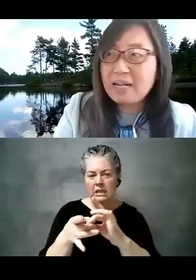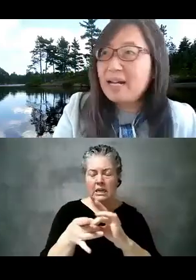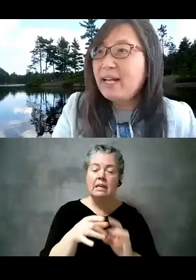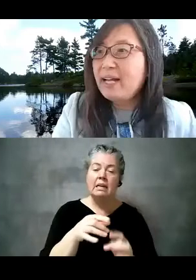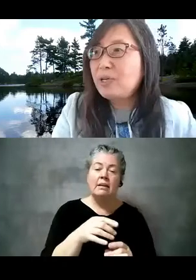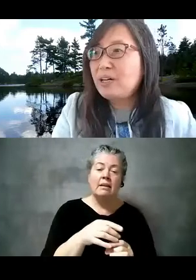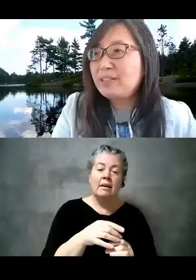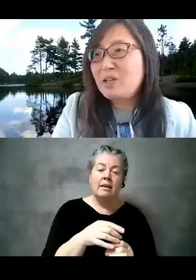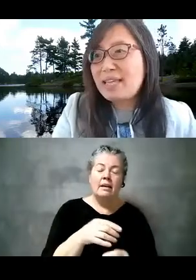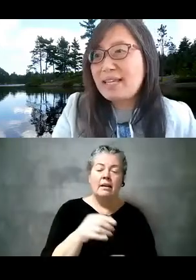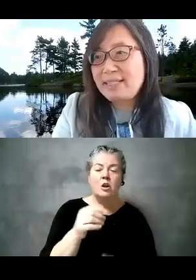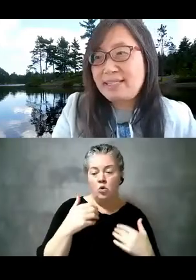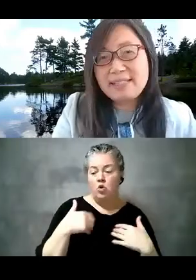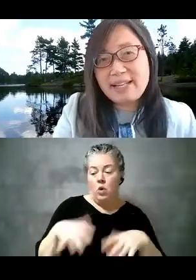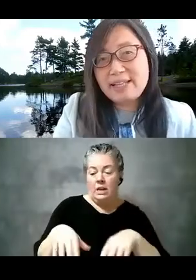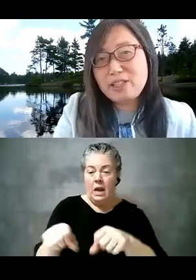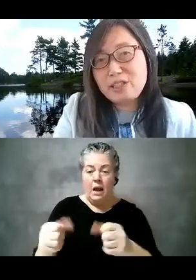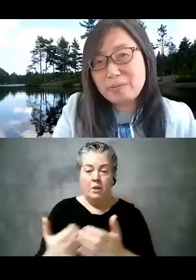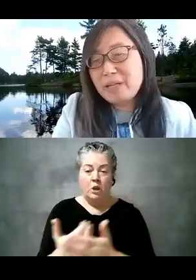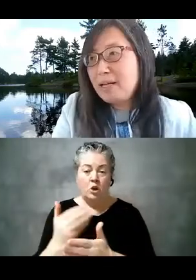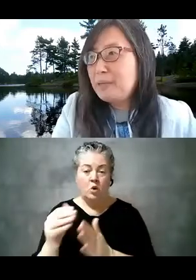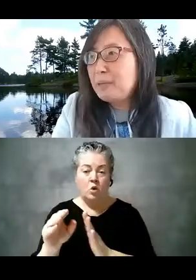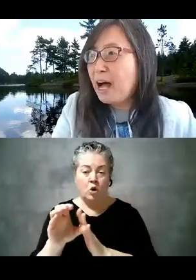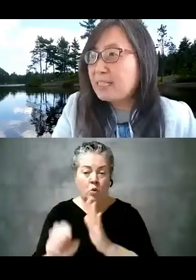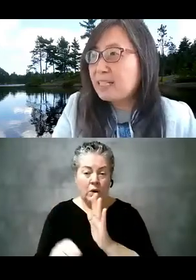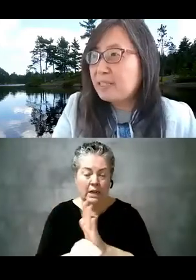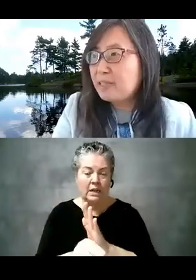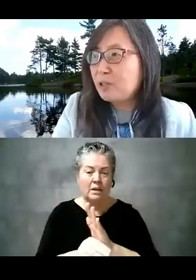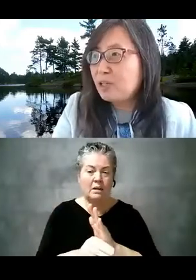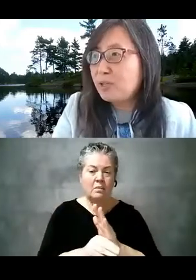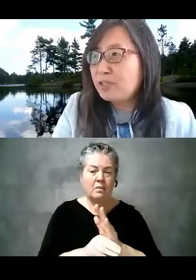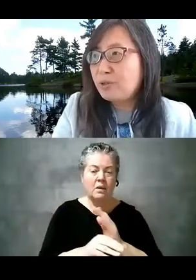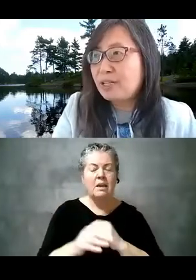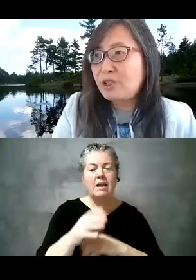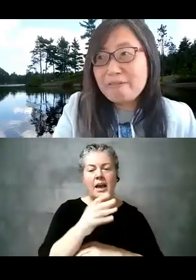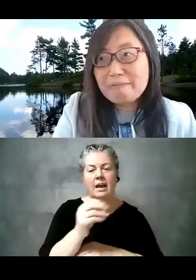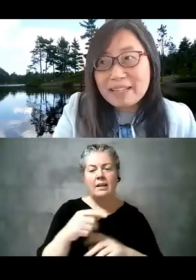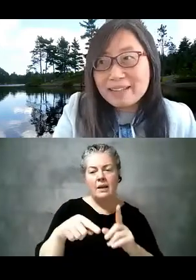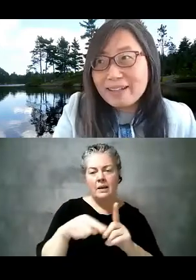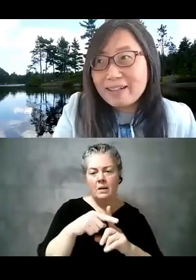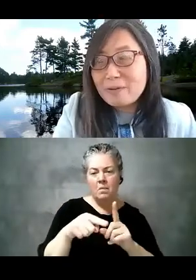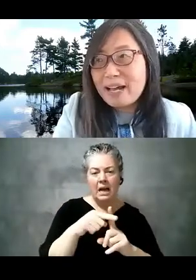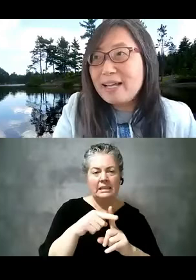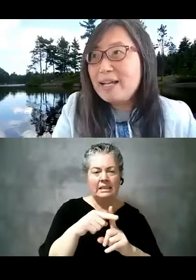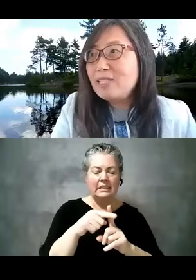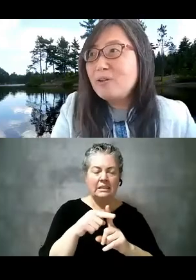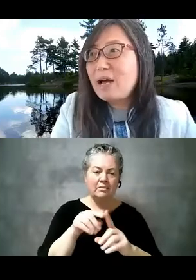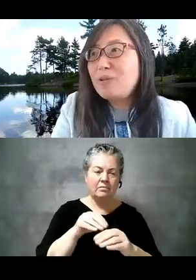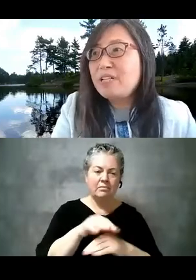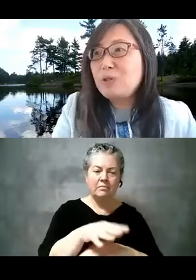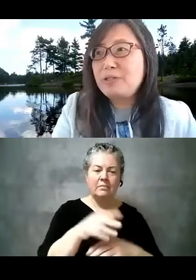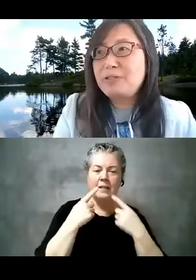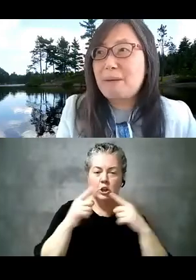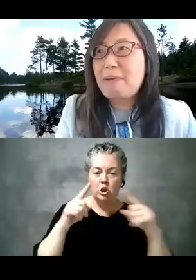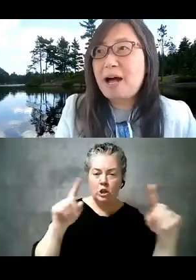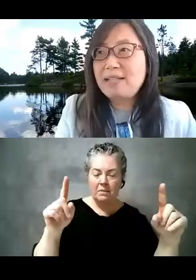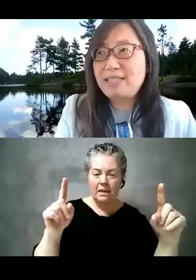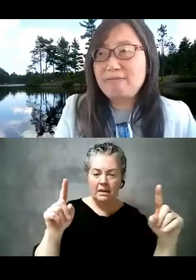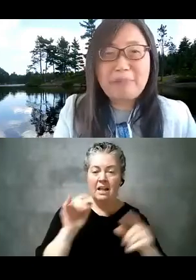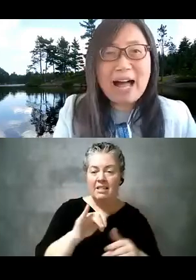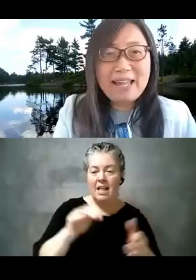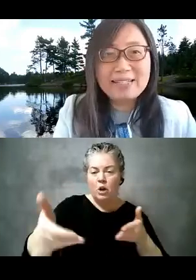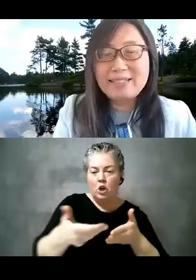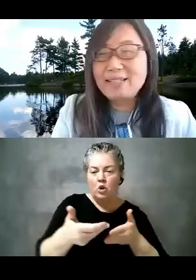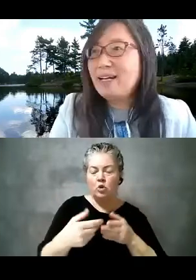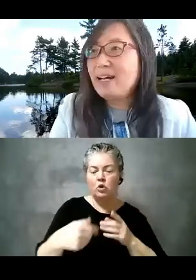curriculum. And we all know that SES tends to be positively associated with student achievement, right? So that will introduce a